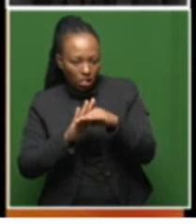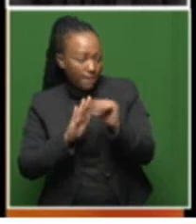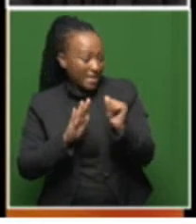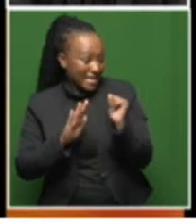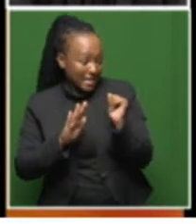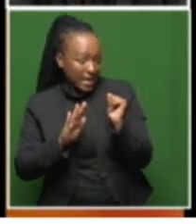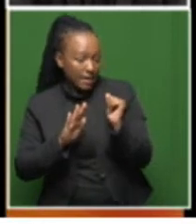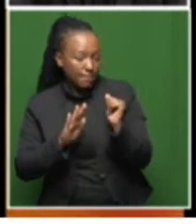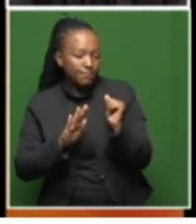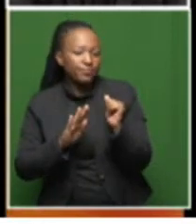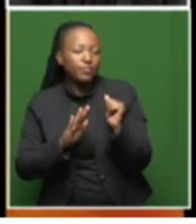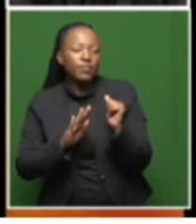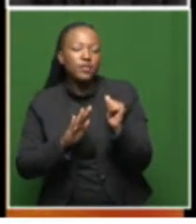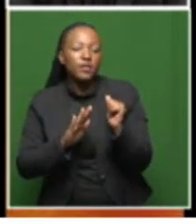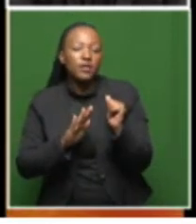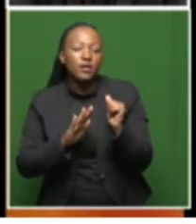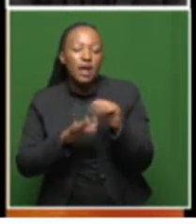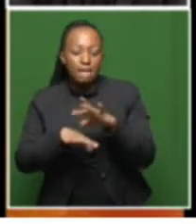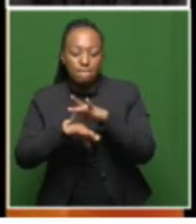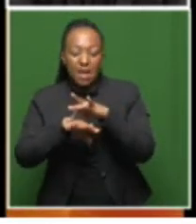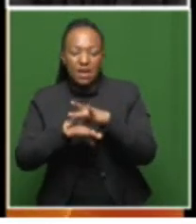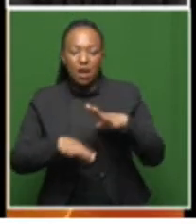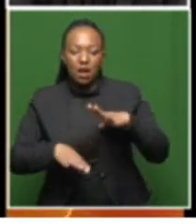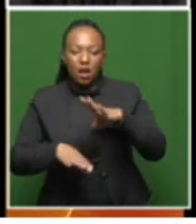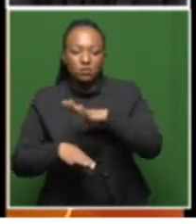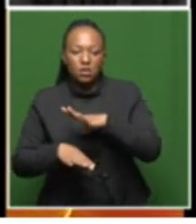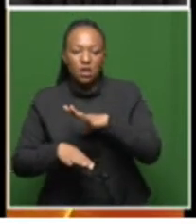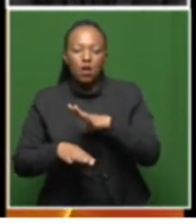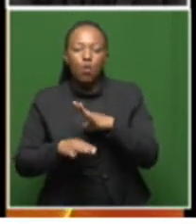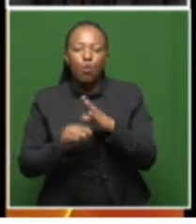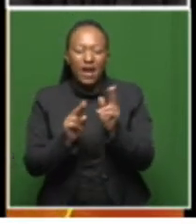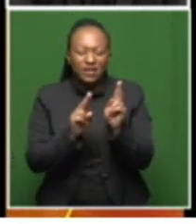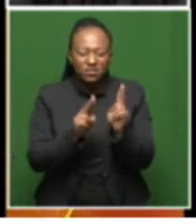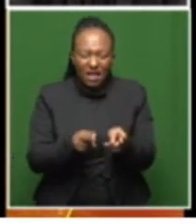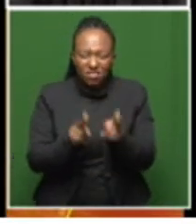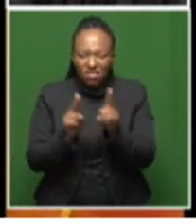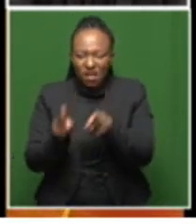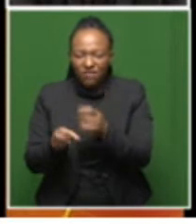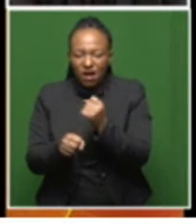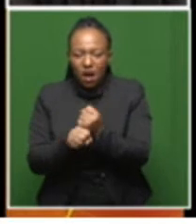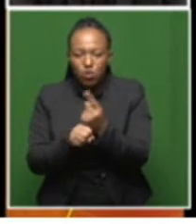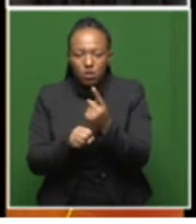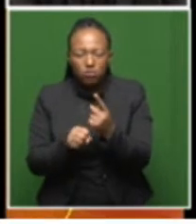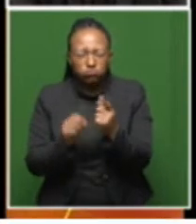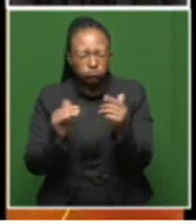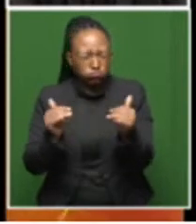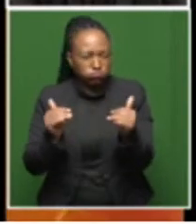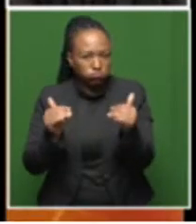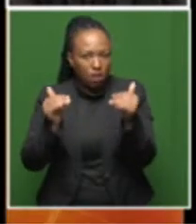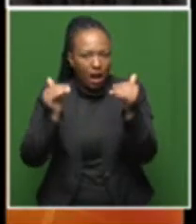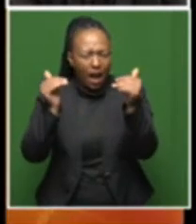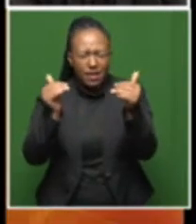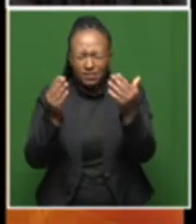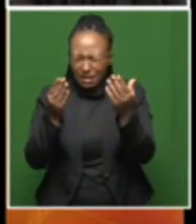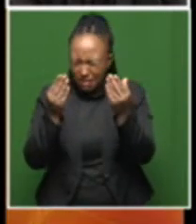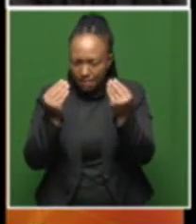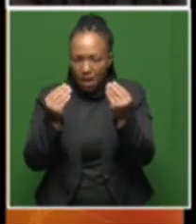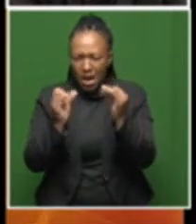Research Council is that the number of excess in deaths in Gauteng already has been the highest of the